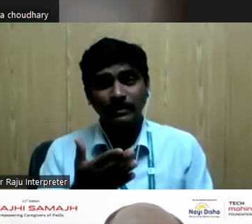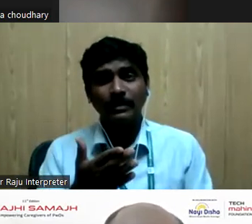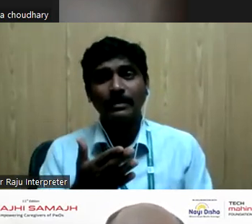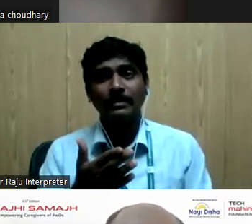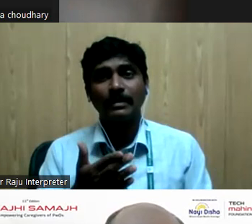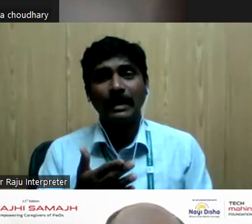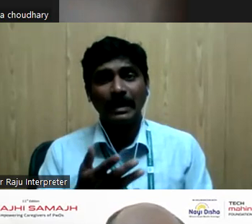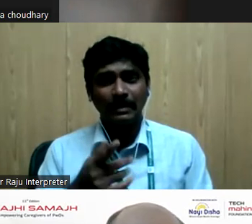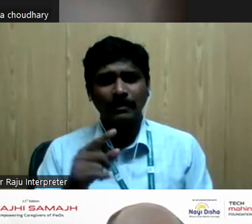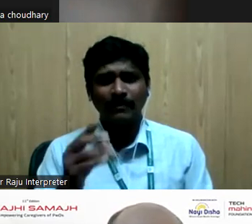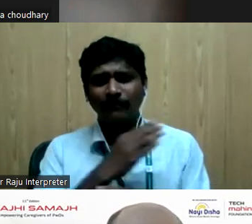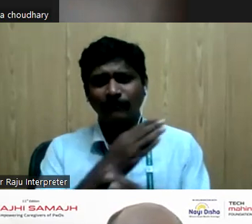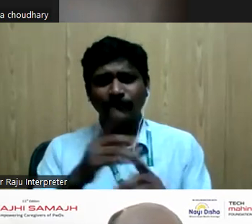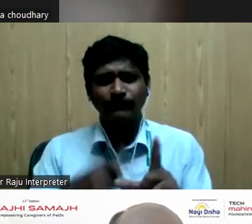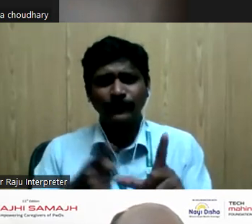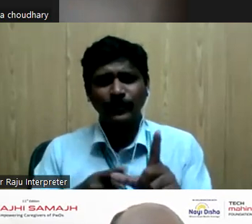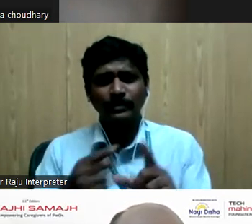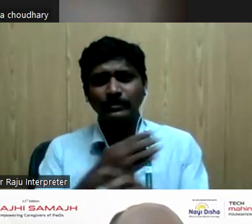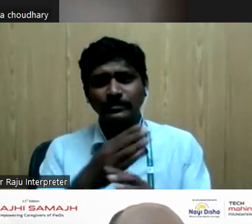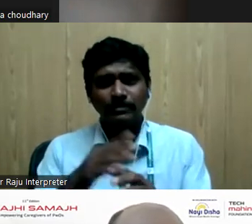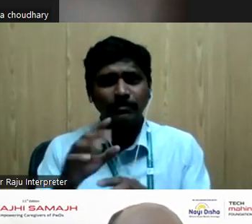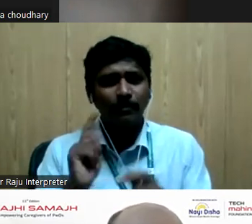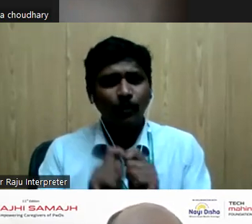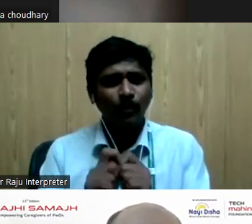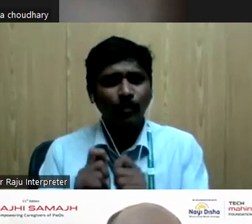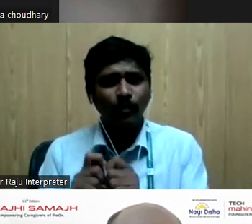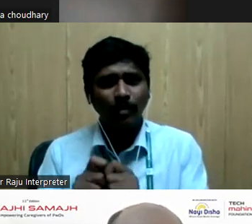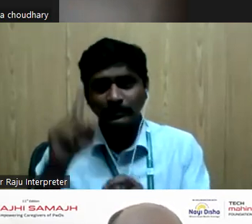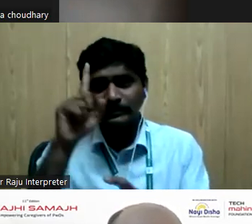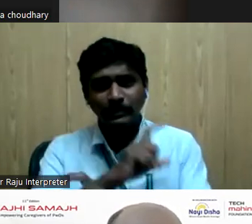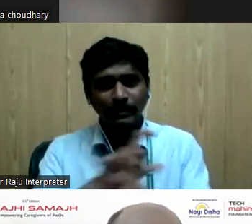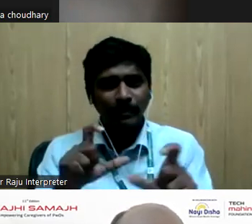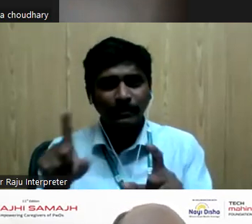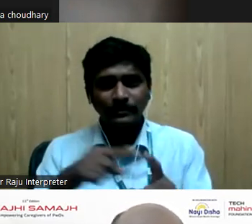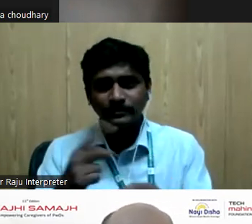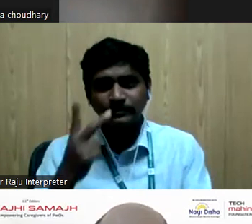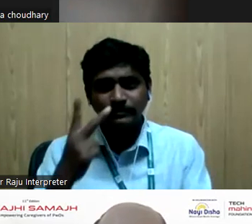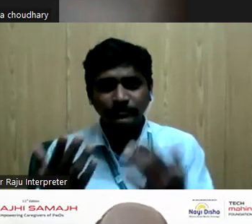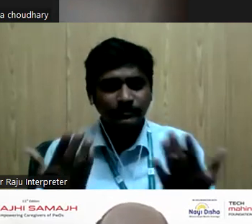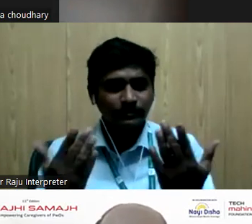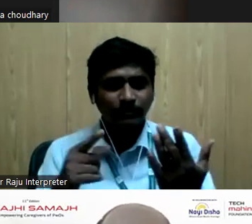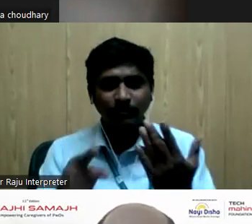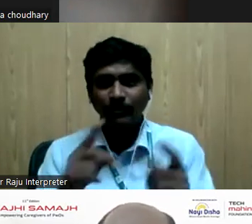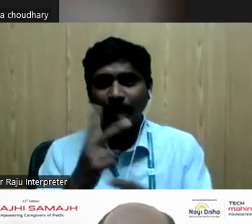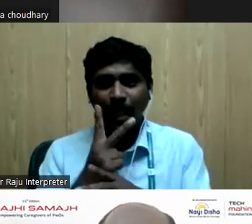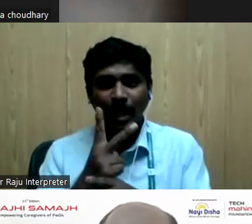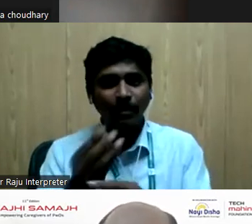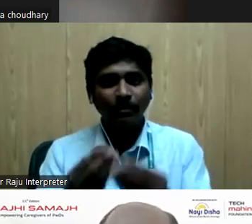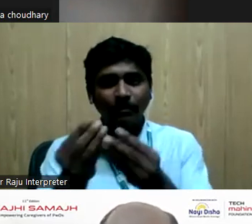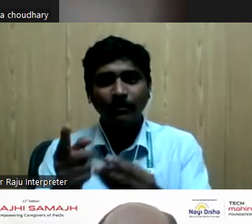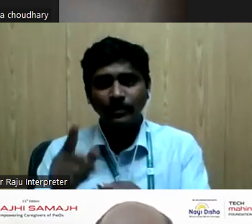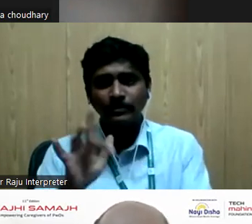few years. And I can clearly see that, coming into the picture when it comes to working with caregivers. So there are so many